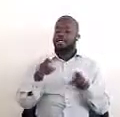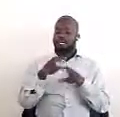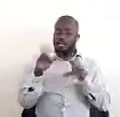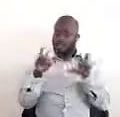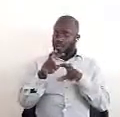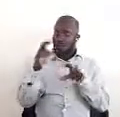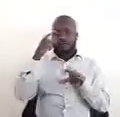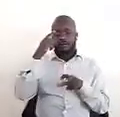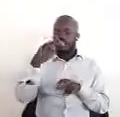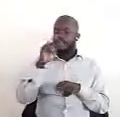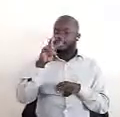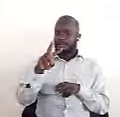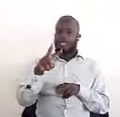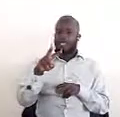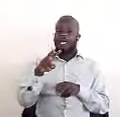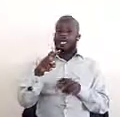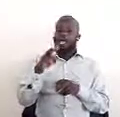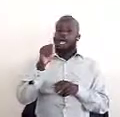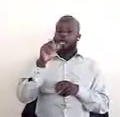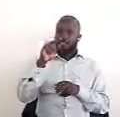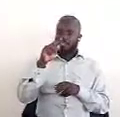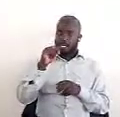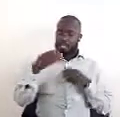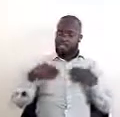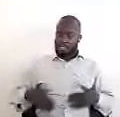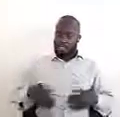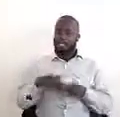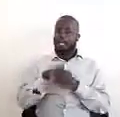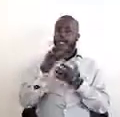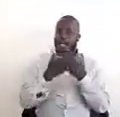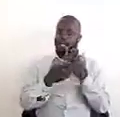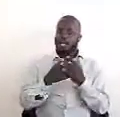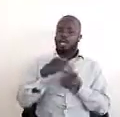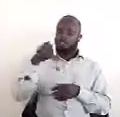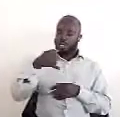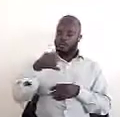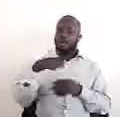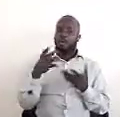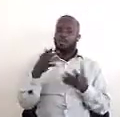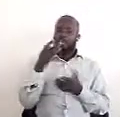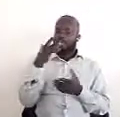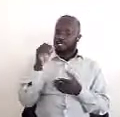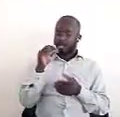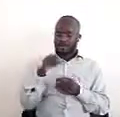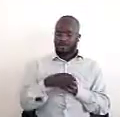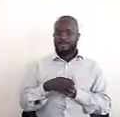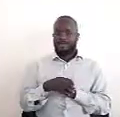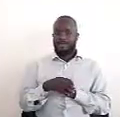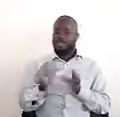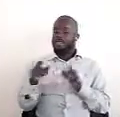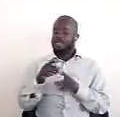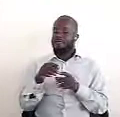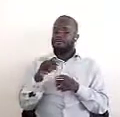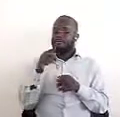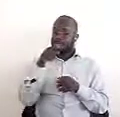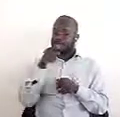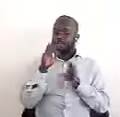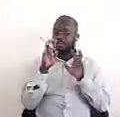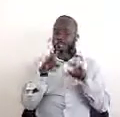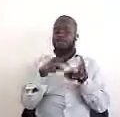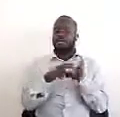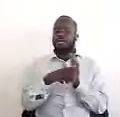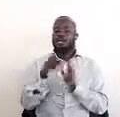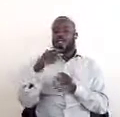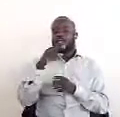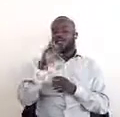Antibody tests look for HIV antibodies in blood, urine, or saliva. If antibodies to HIV are